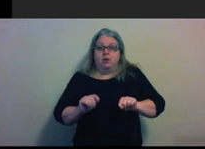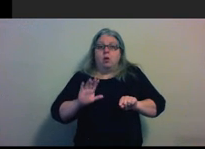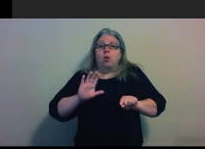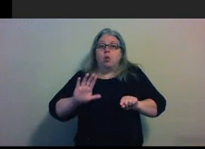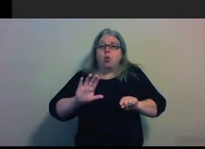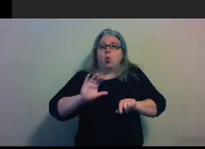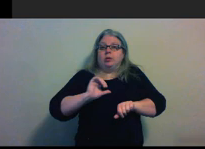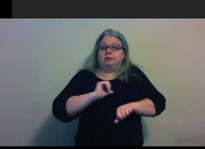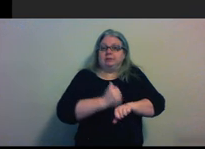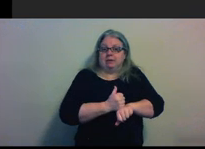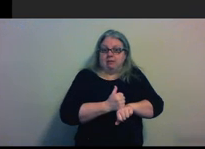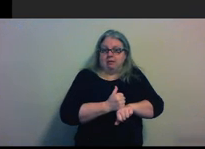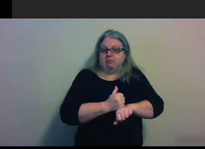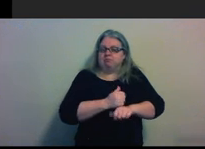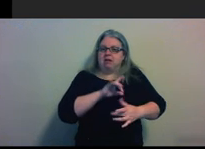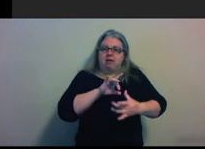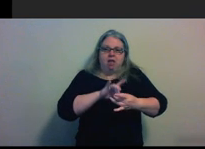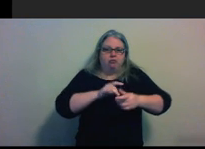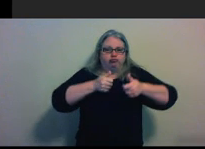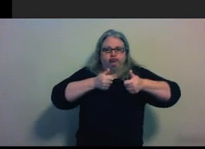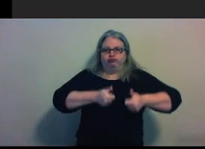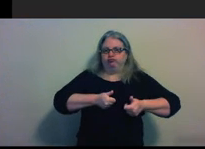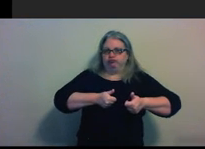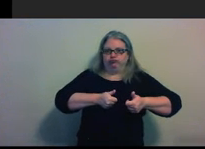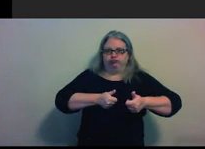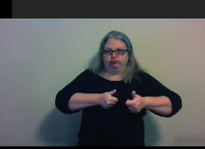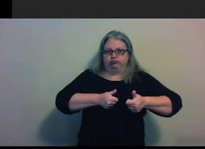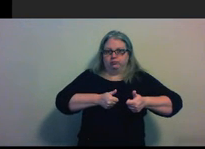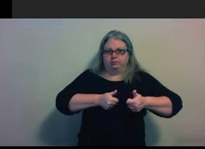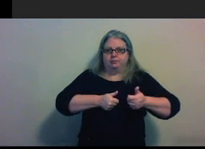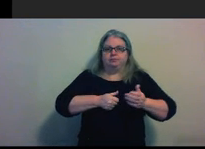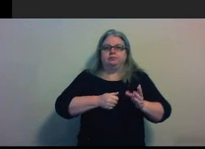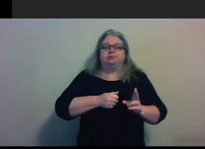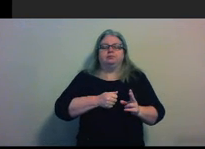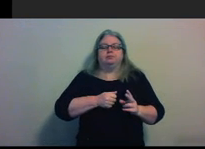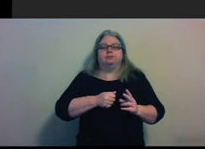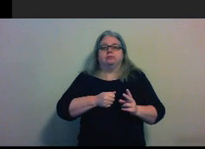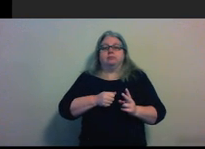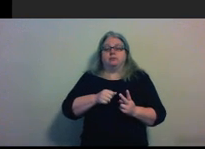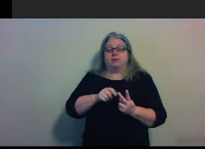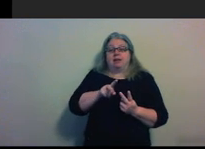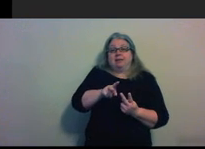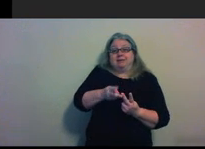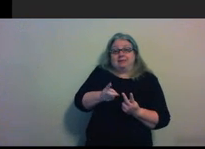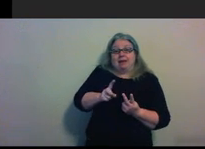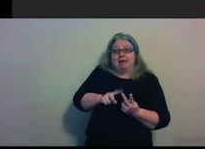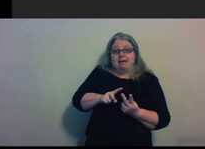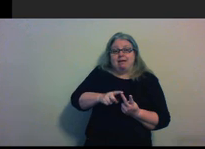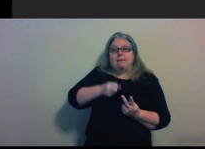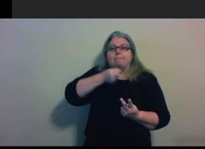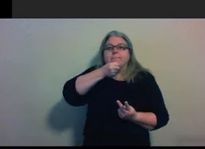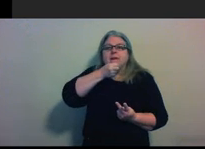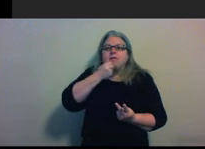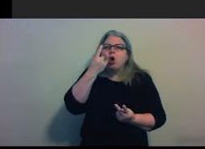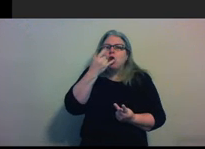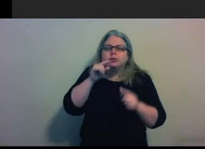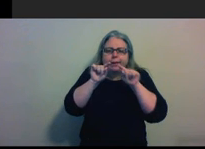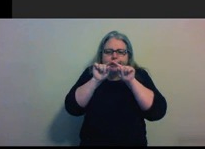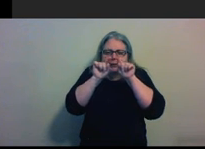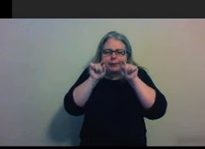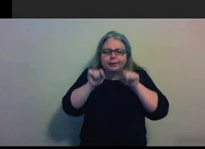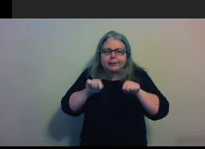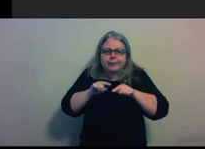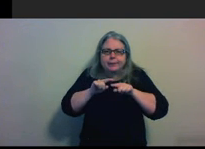check means that my connection is great and I don't have any problems. The second button is your audio. So this is a